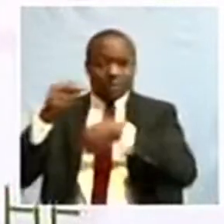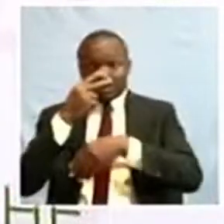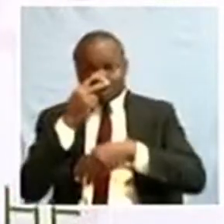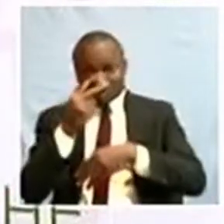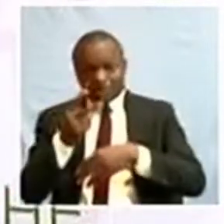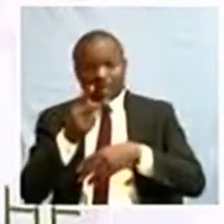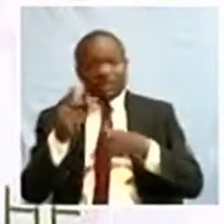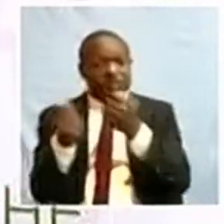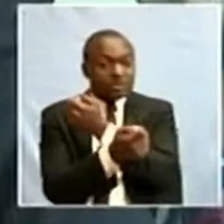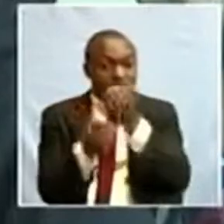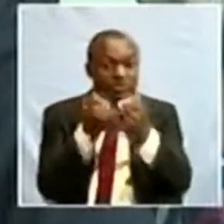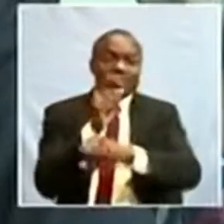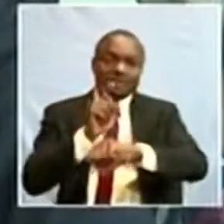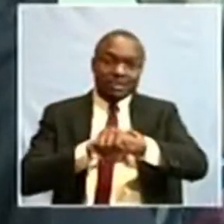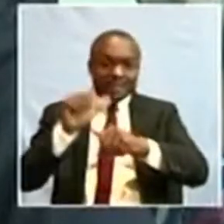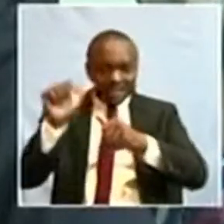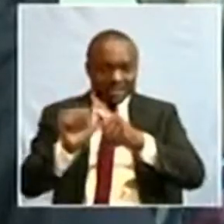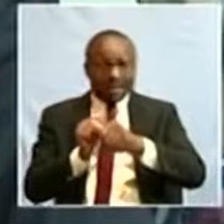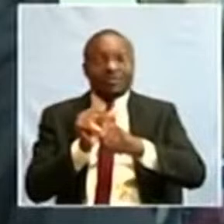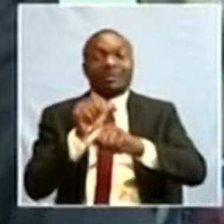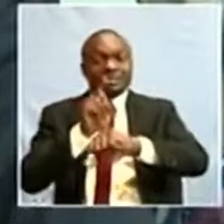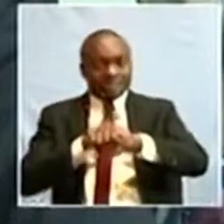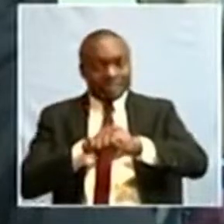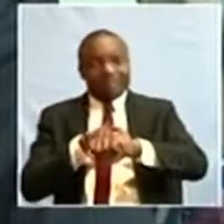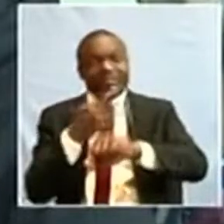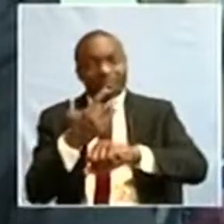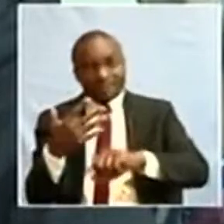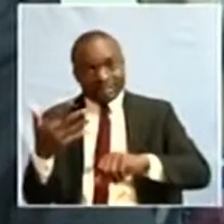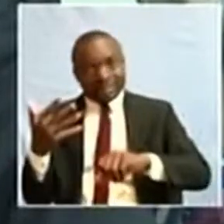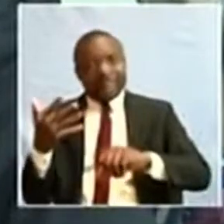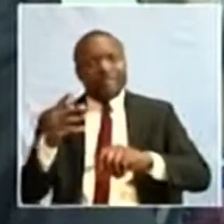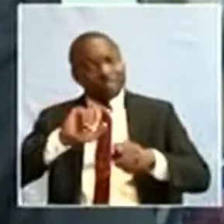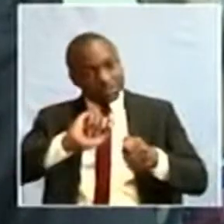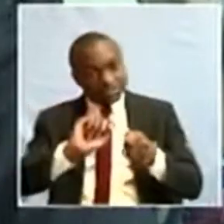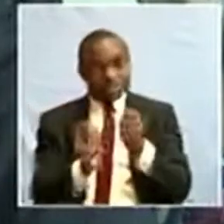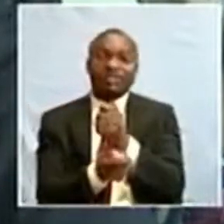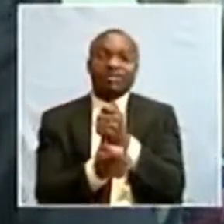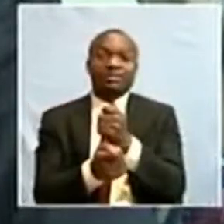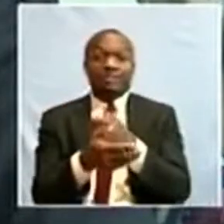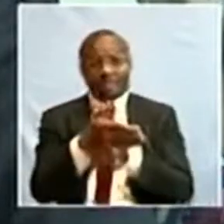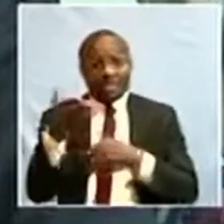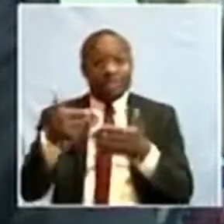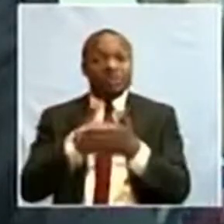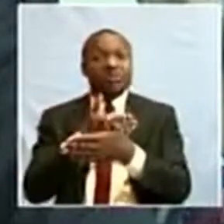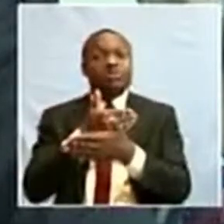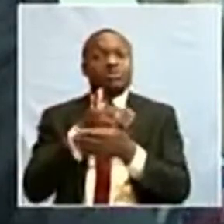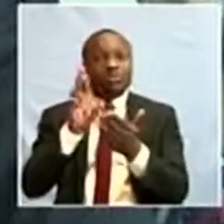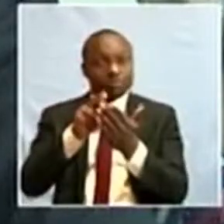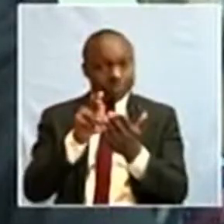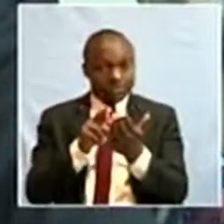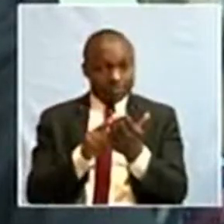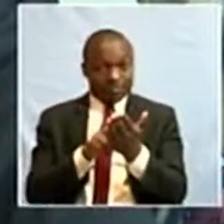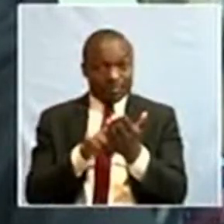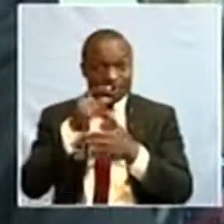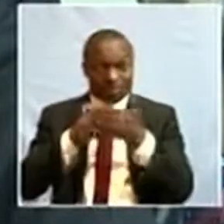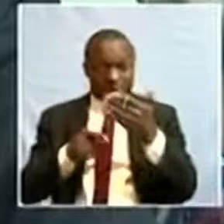where we are? Every time things change, there's always a new standard. Okay. As we speak, in terms of what we do as quality assurance, come